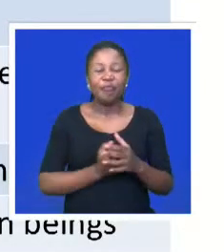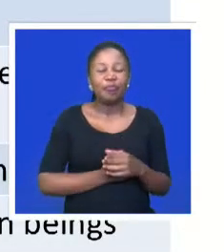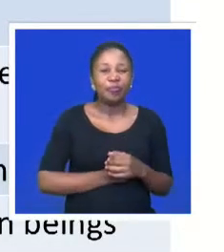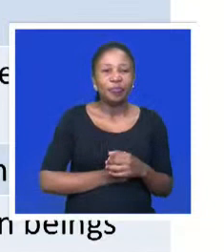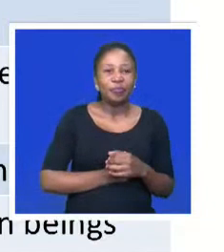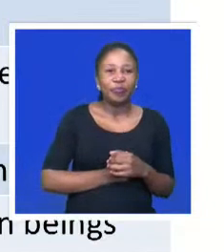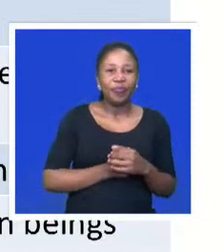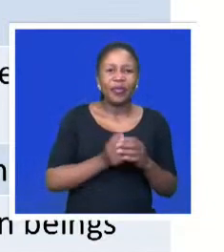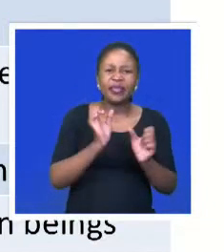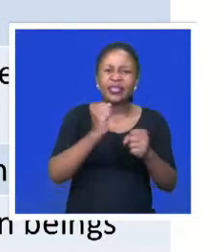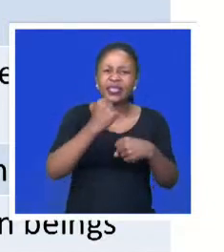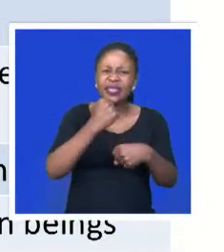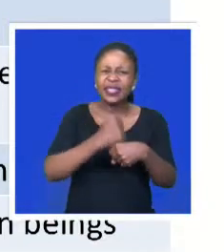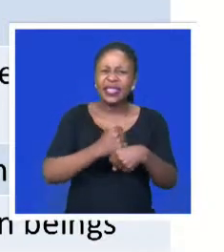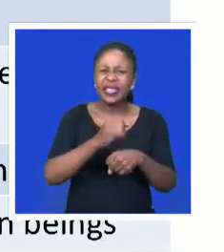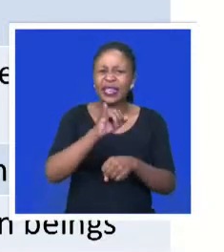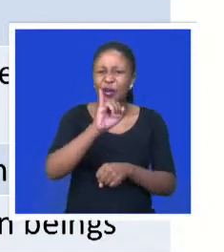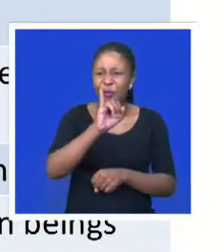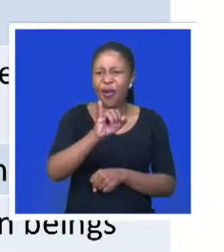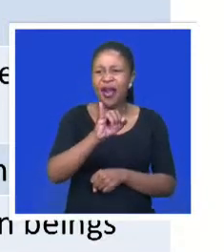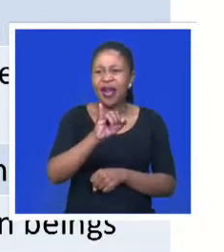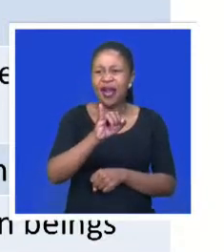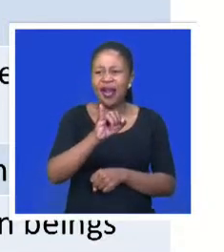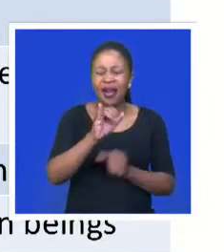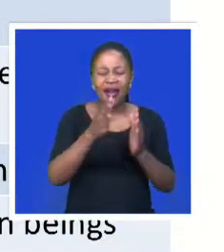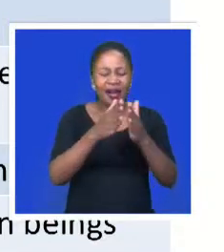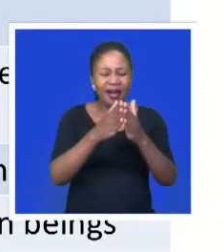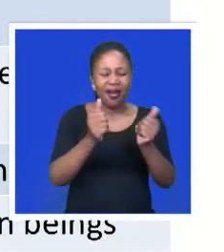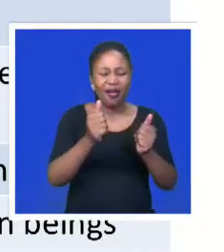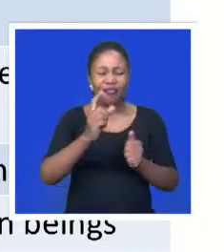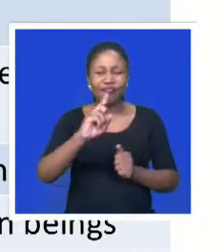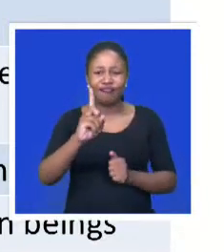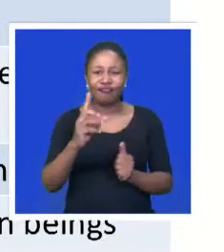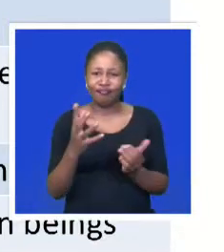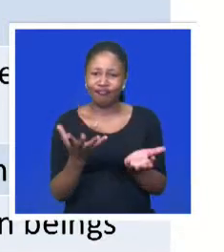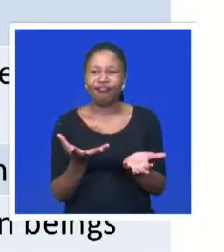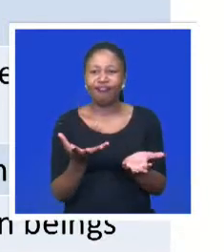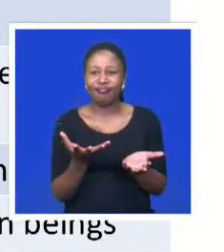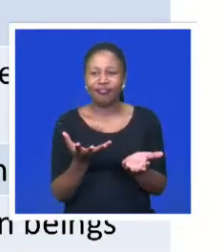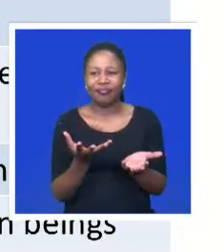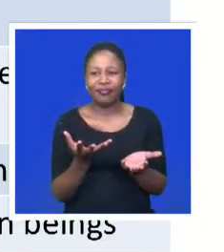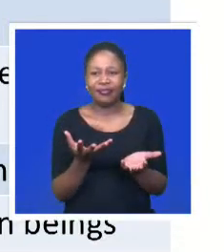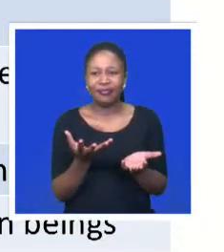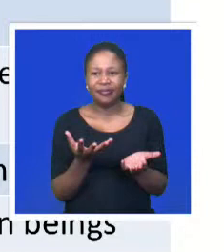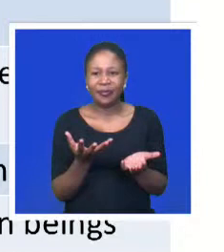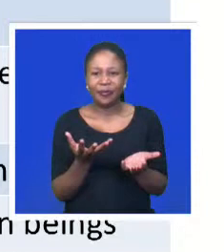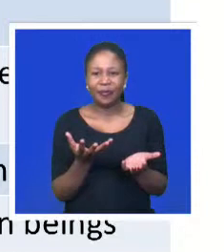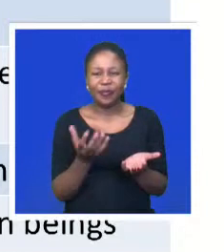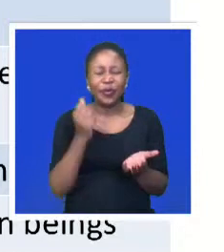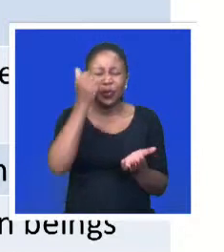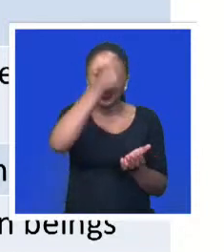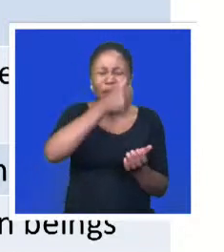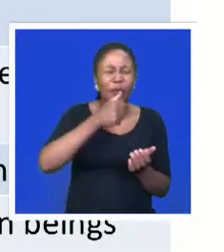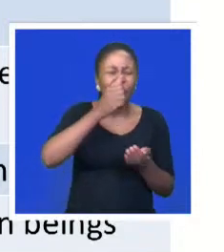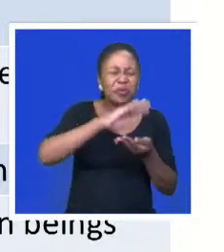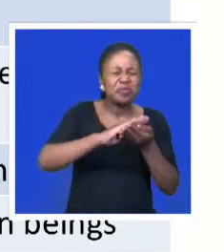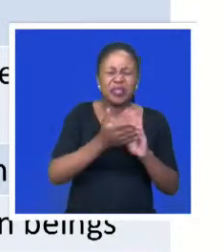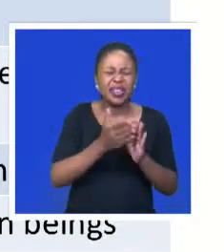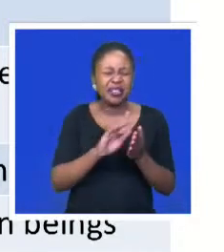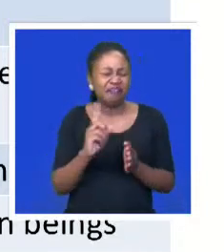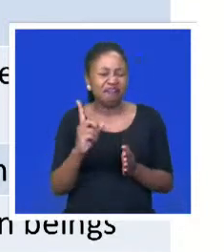This is my table. Let us look at day 1. What God created on day